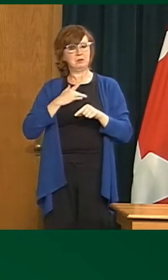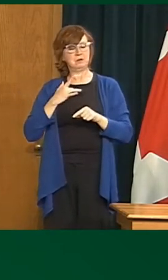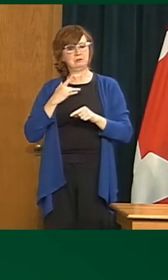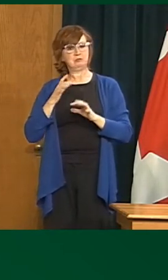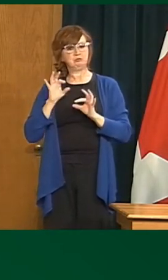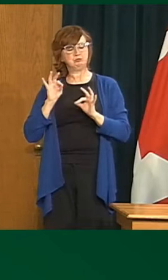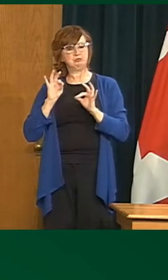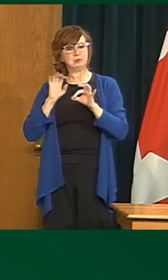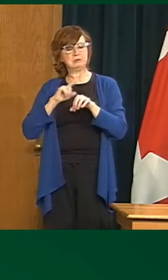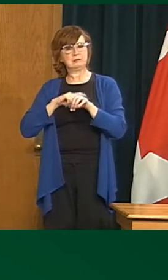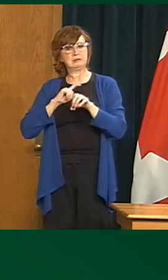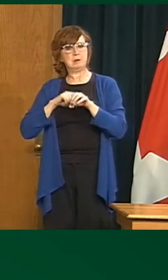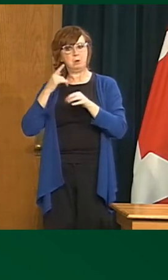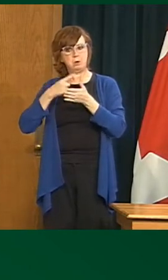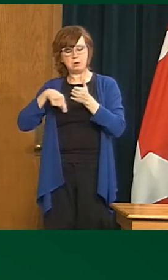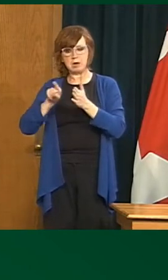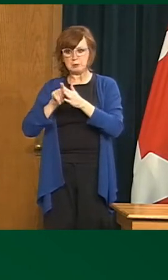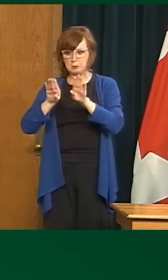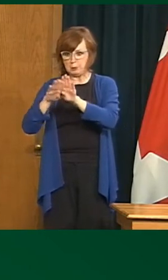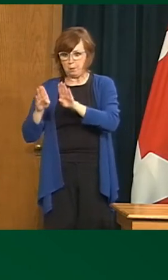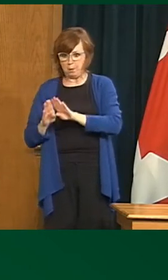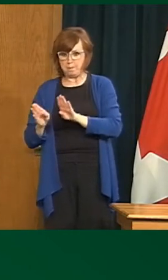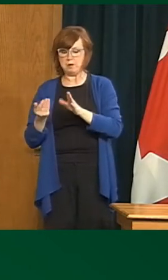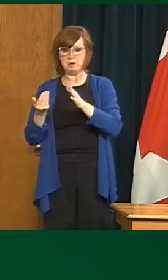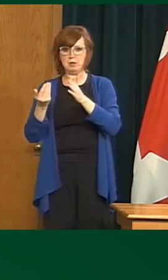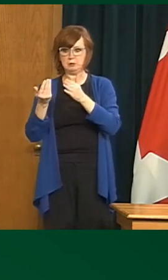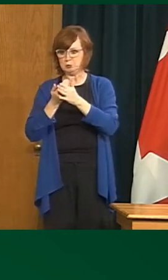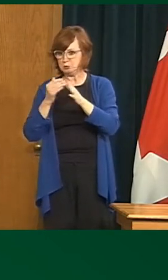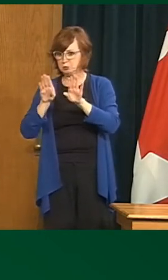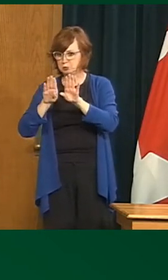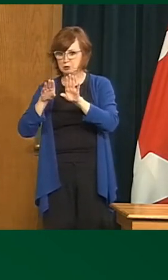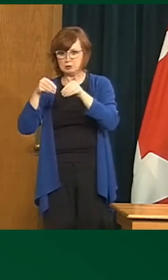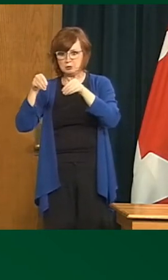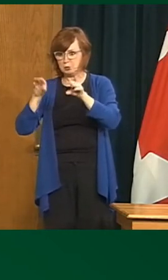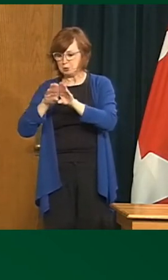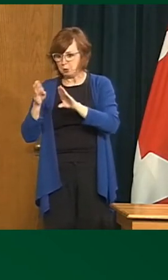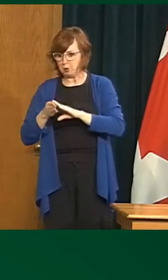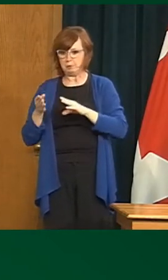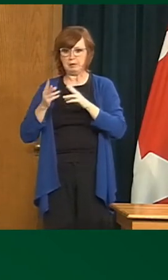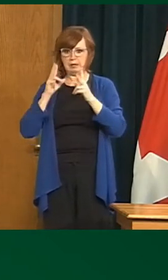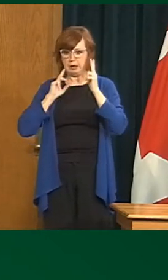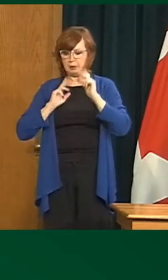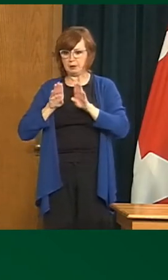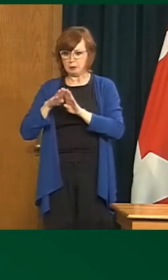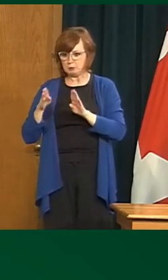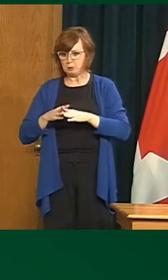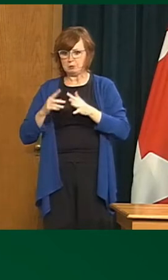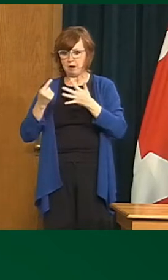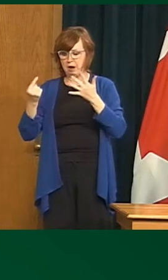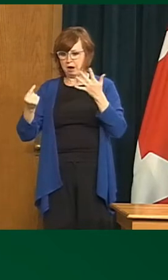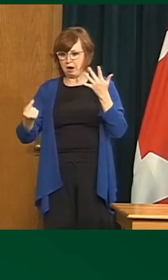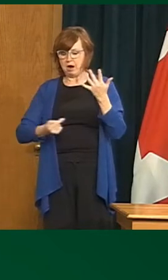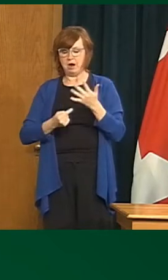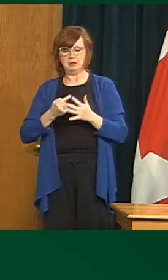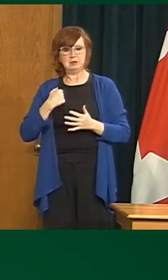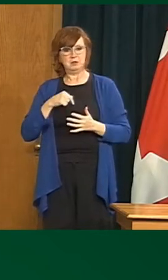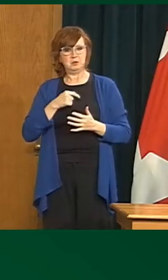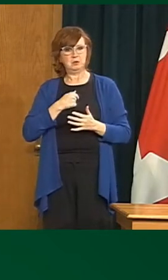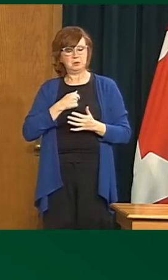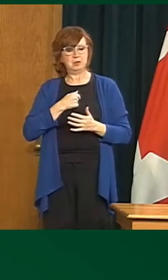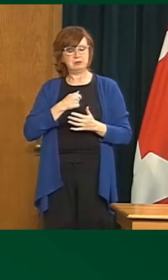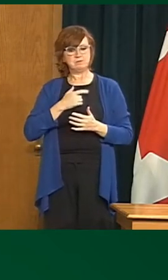need to continue as we go out and about and enjoy the outdoors and enjoy the warm weather, enjoy the long weekend. We need to continue to have